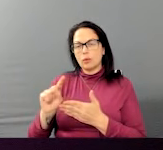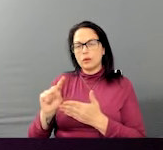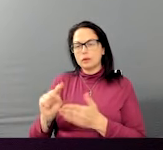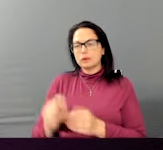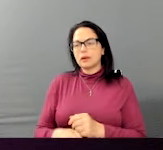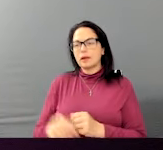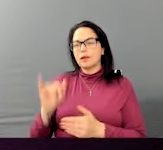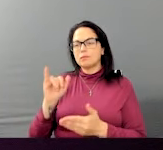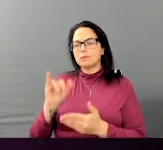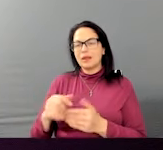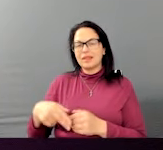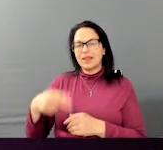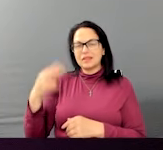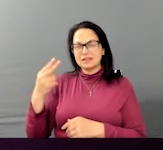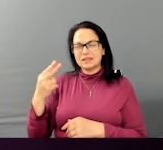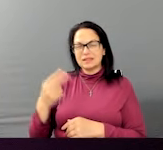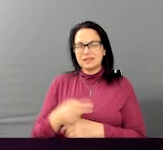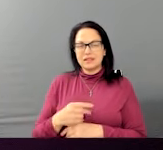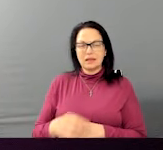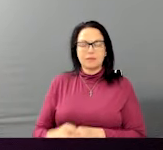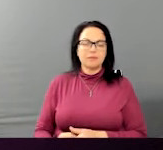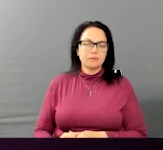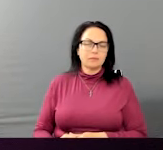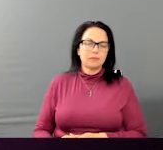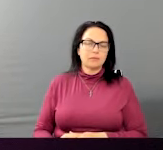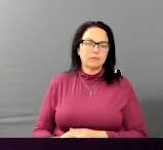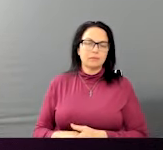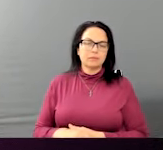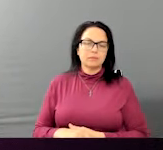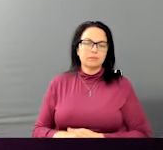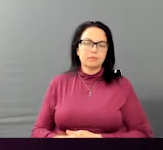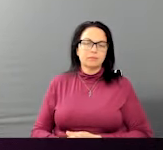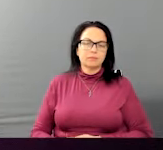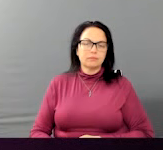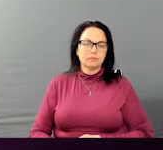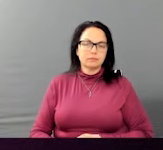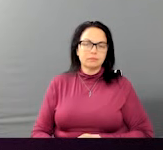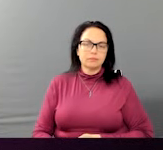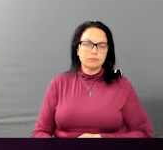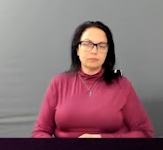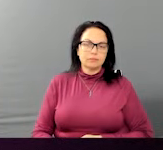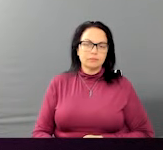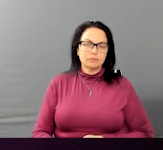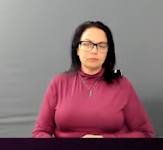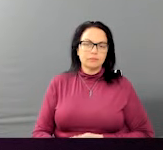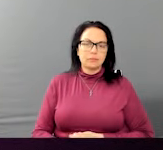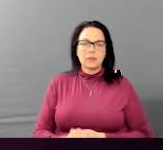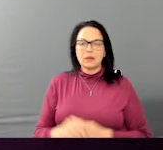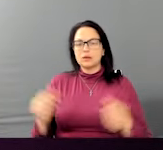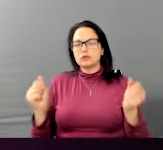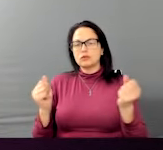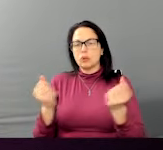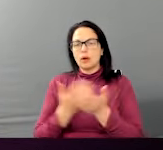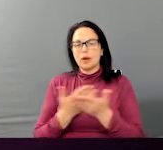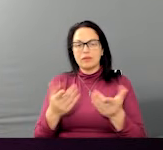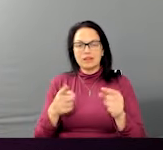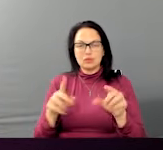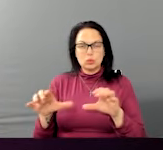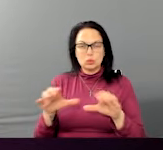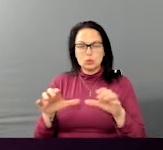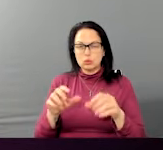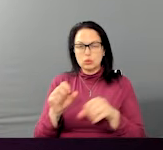high. Probably like 60 seconds to be enough. But just to, all that you do is you ship your server